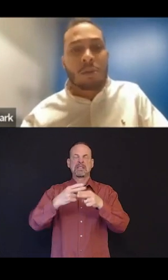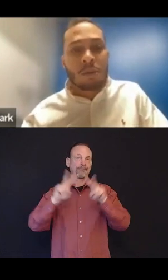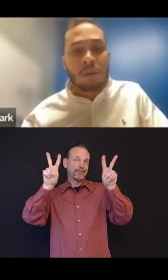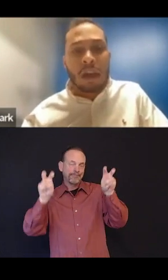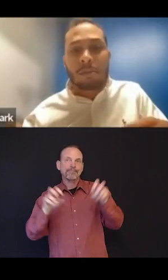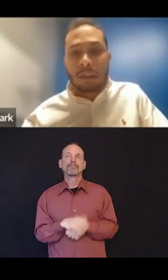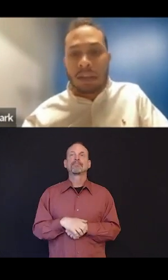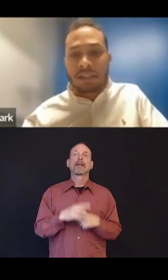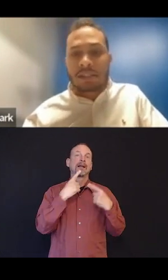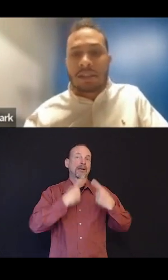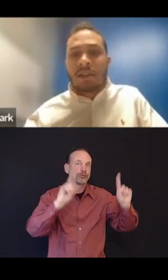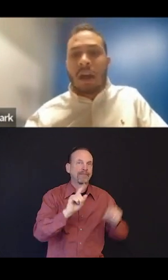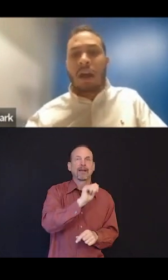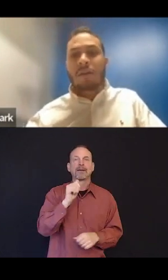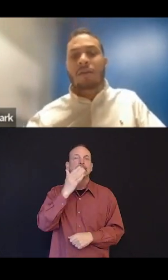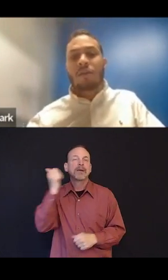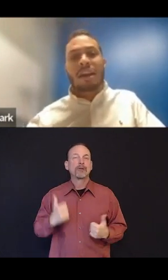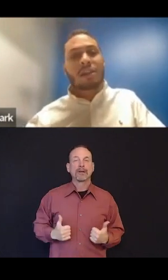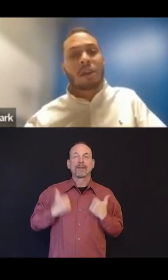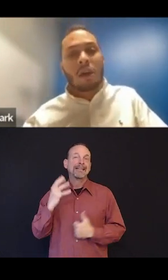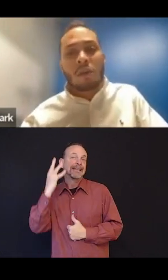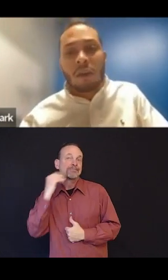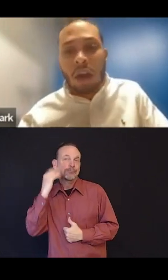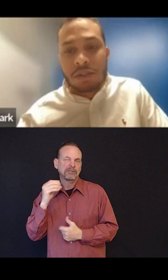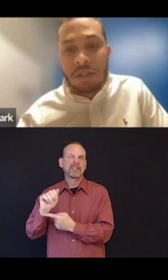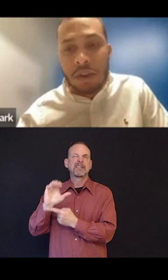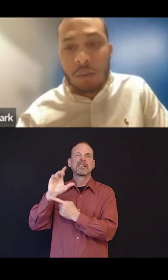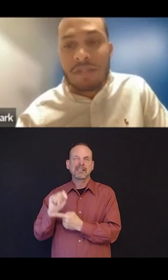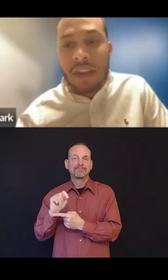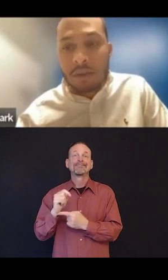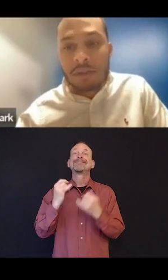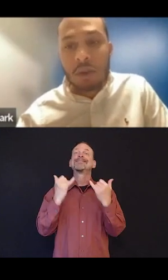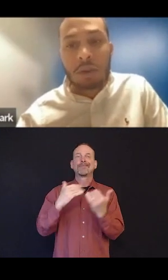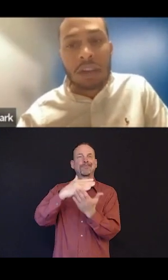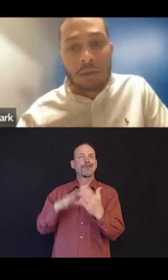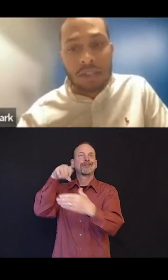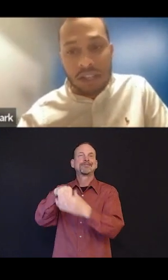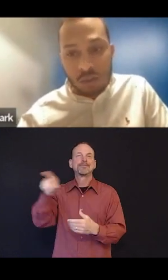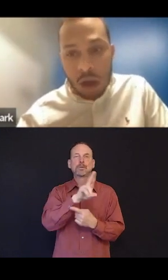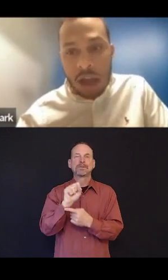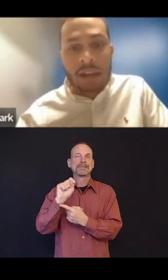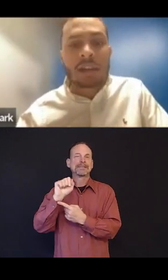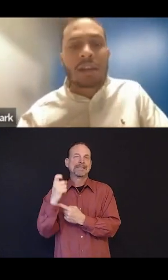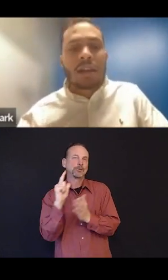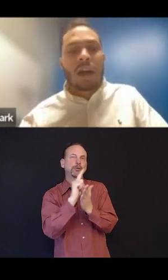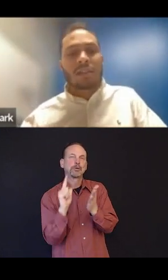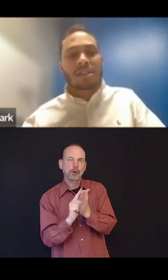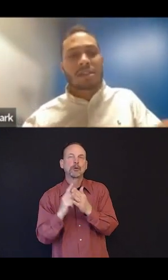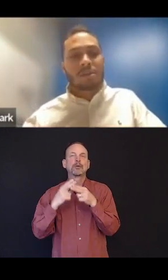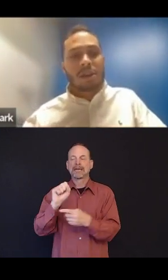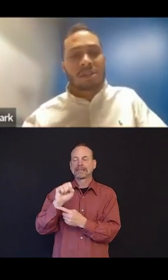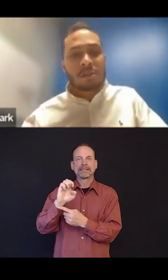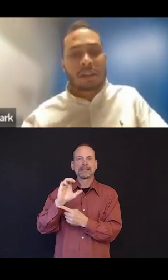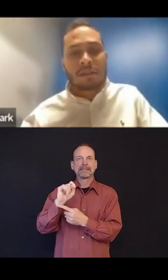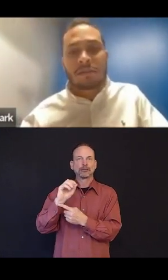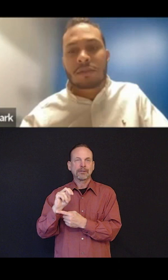of ABLE program in place. Right now, there are over 131,000 total accounts nationwide. And these